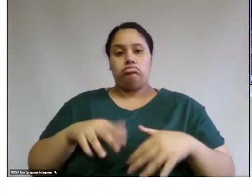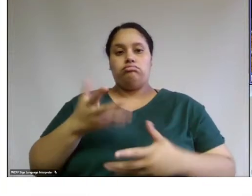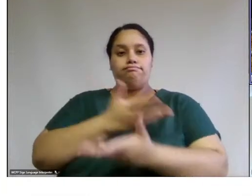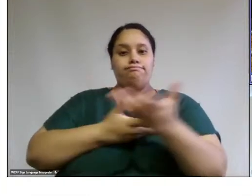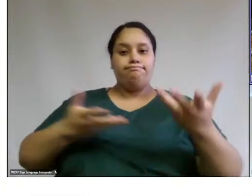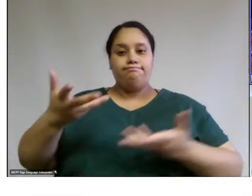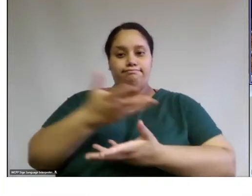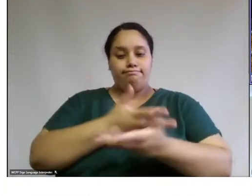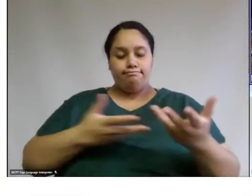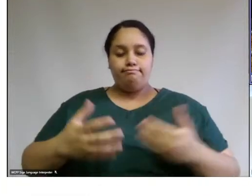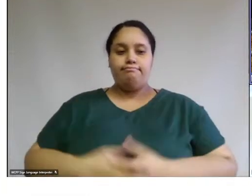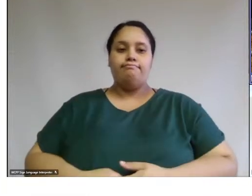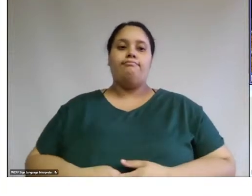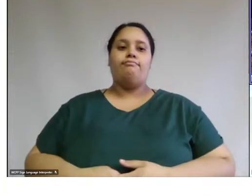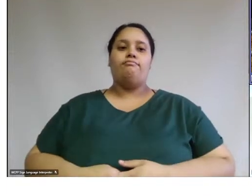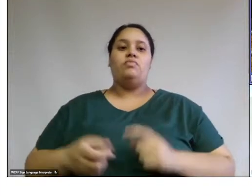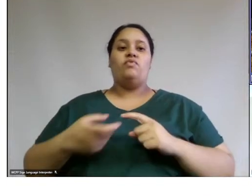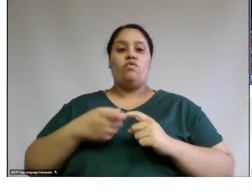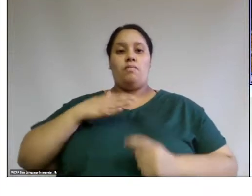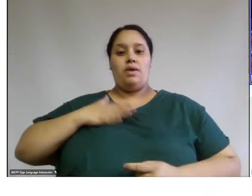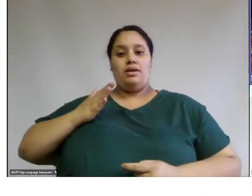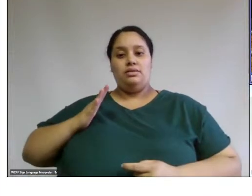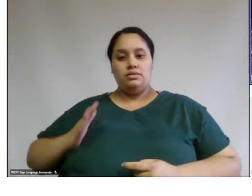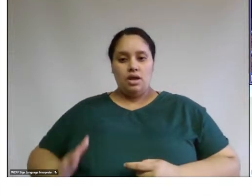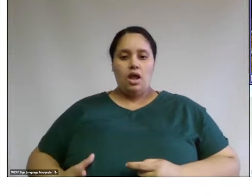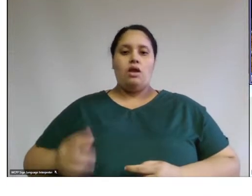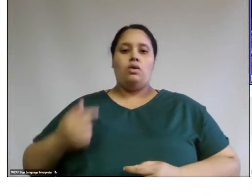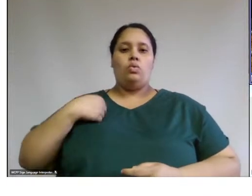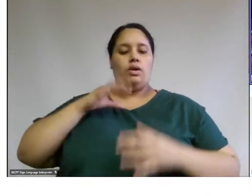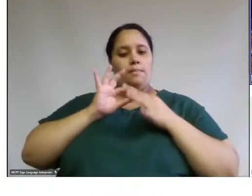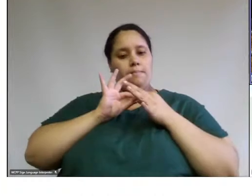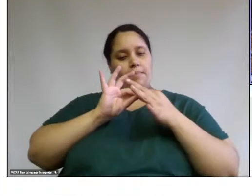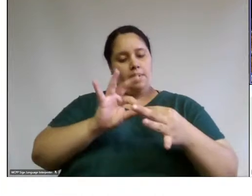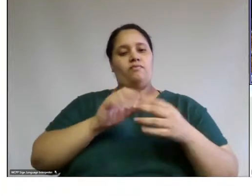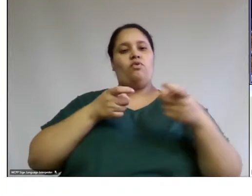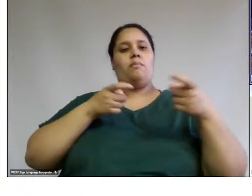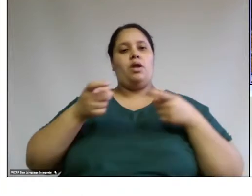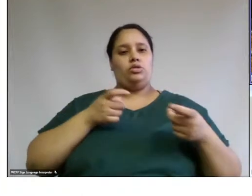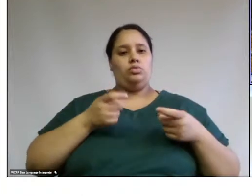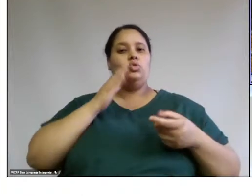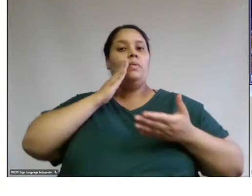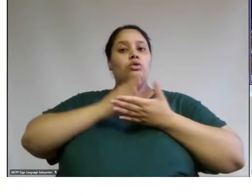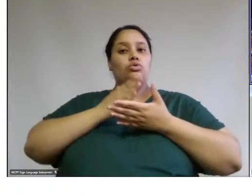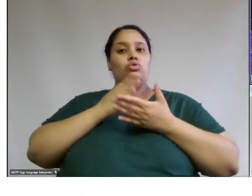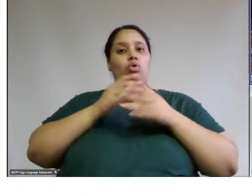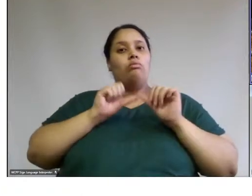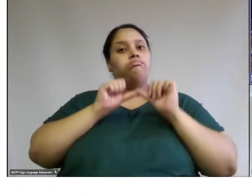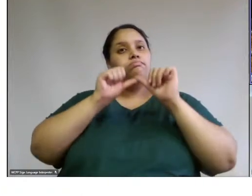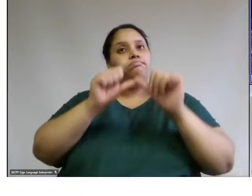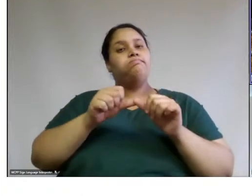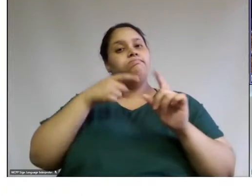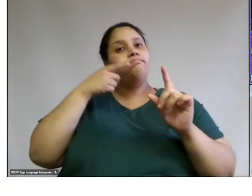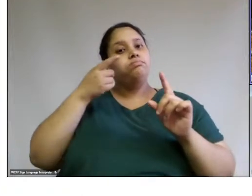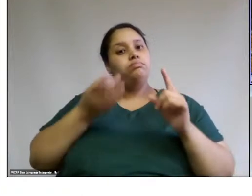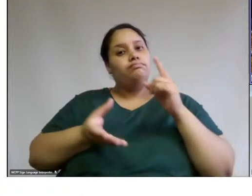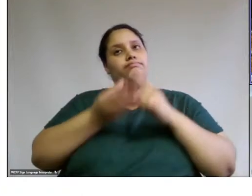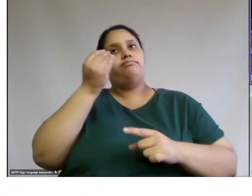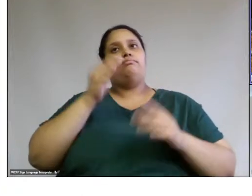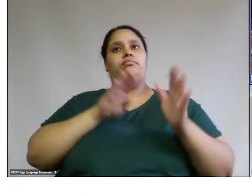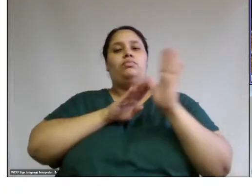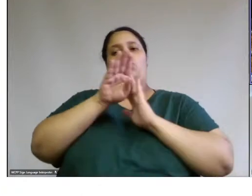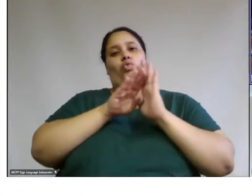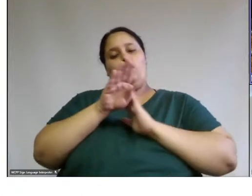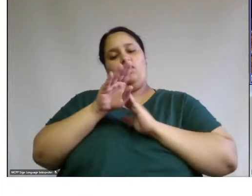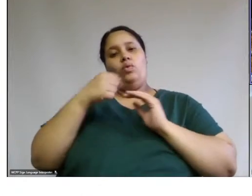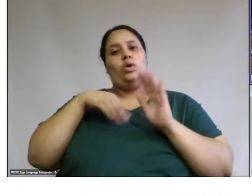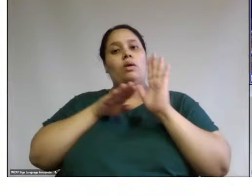conversation. Clearly from our side, I think it's a commitment from the management to make sure that we can strive to be better, to improve